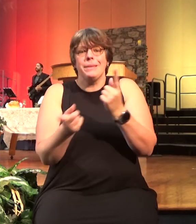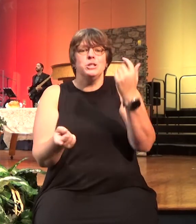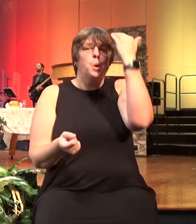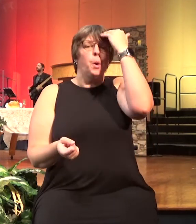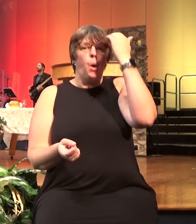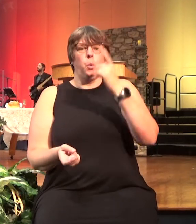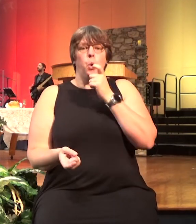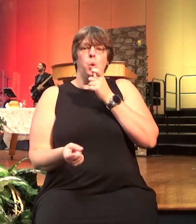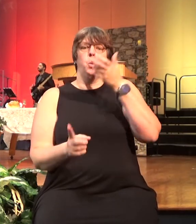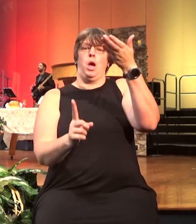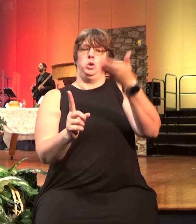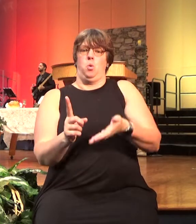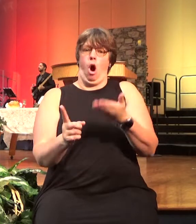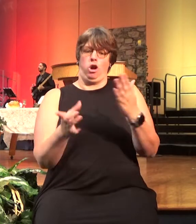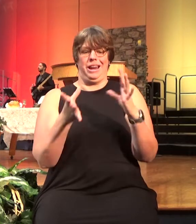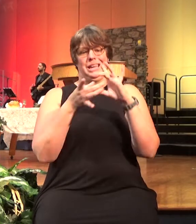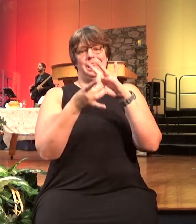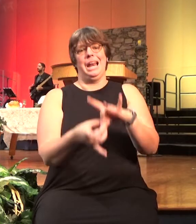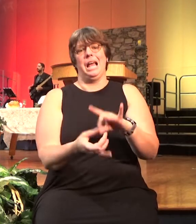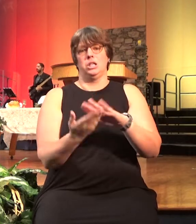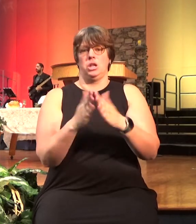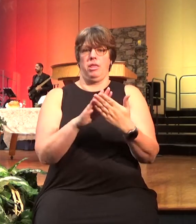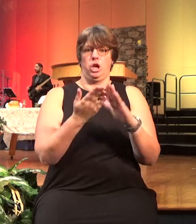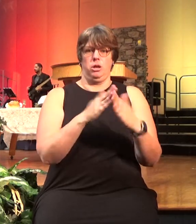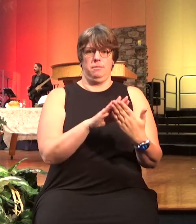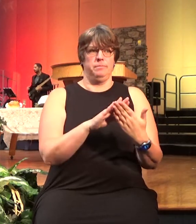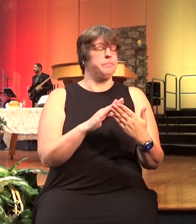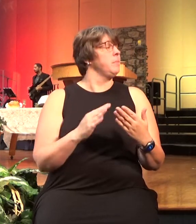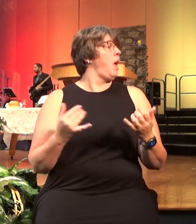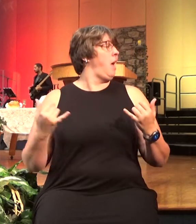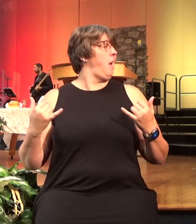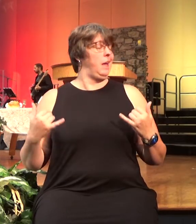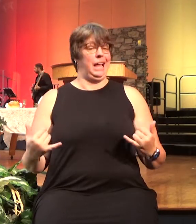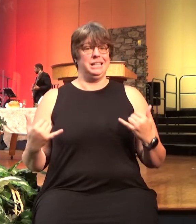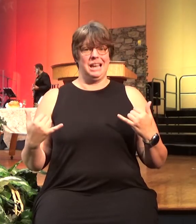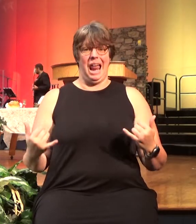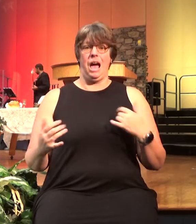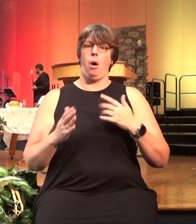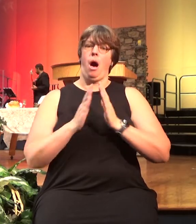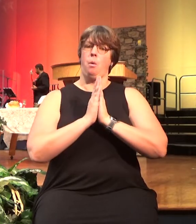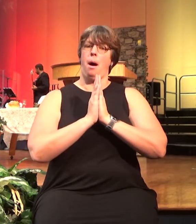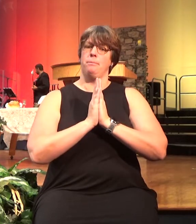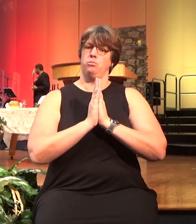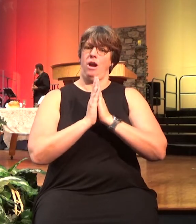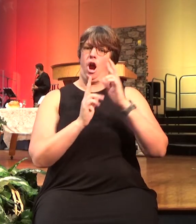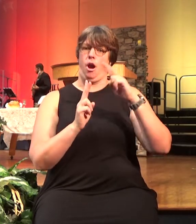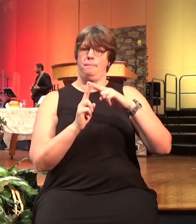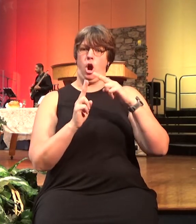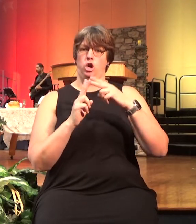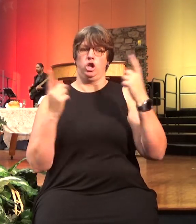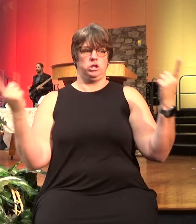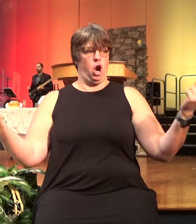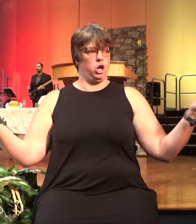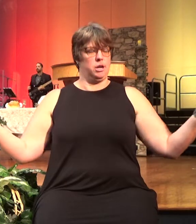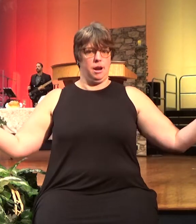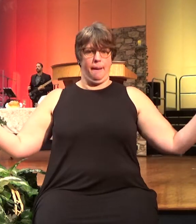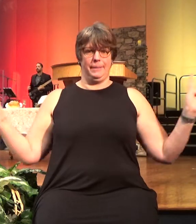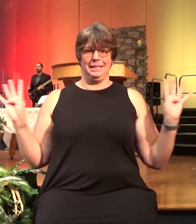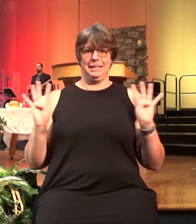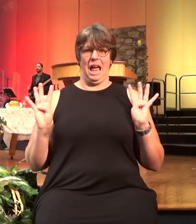So tear down all your walls and let your spirit take the fall